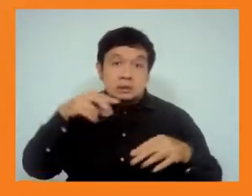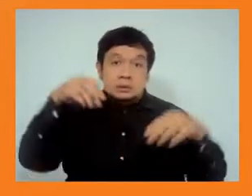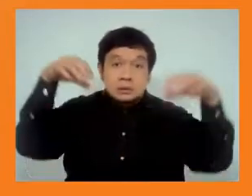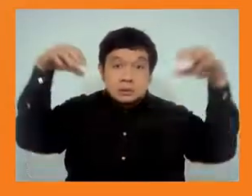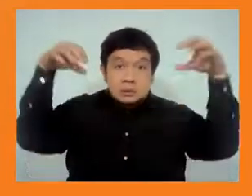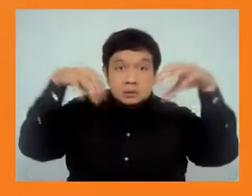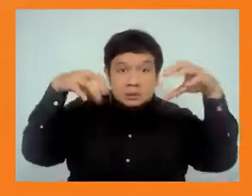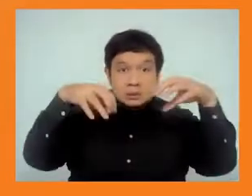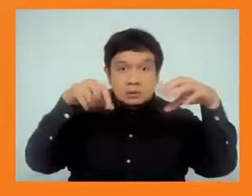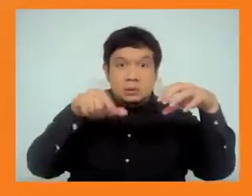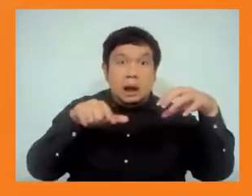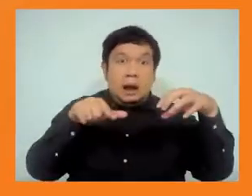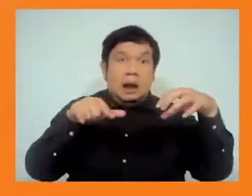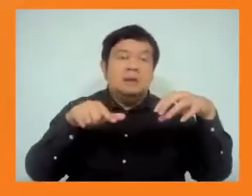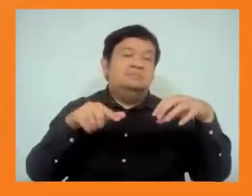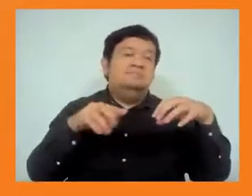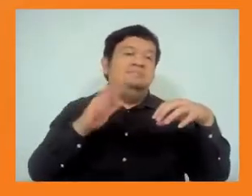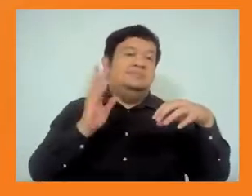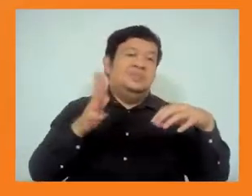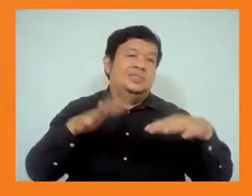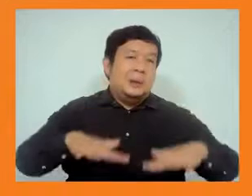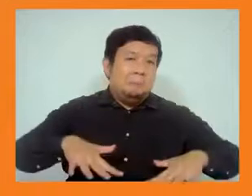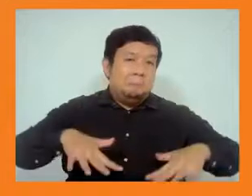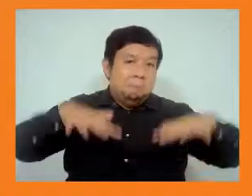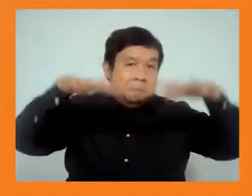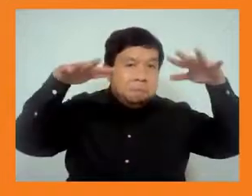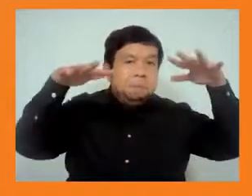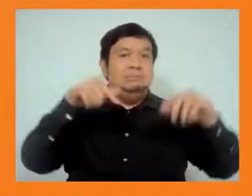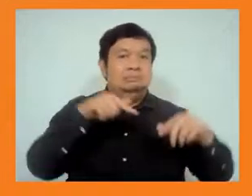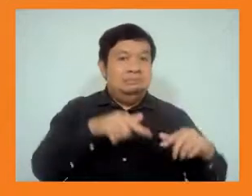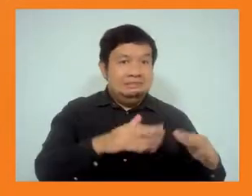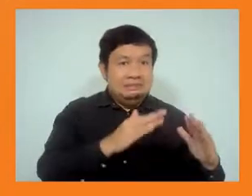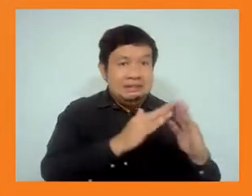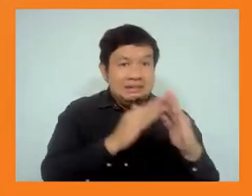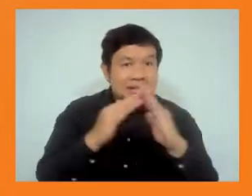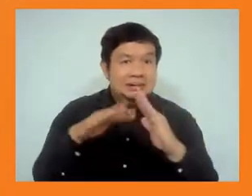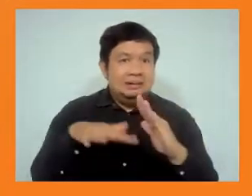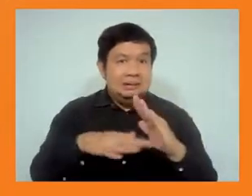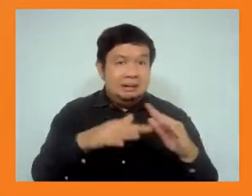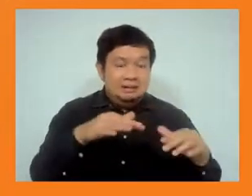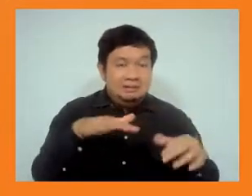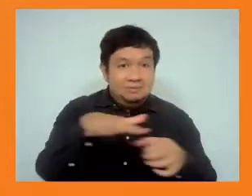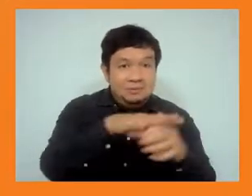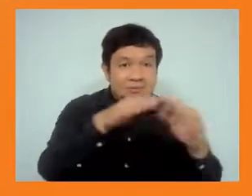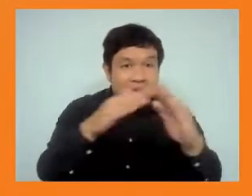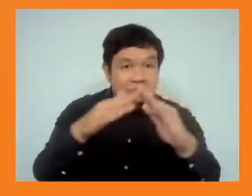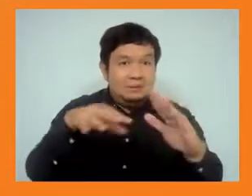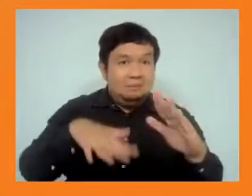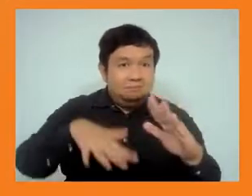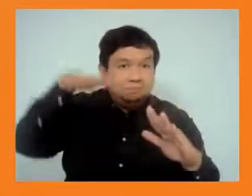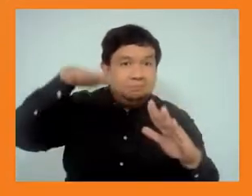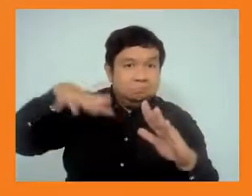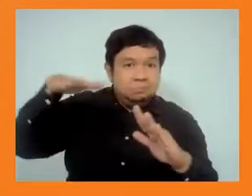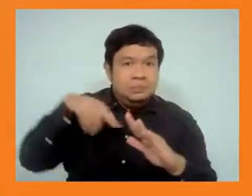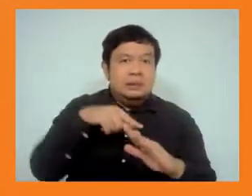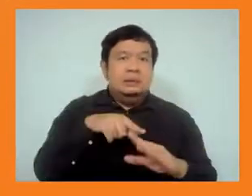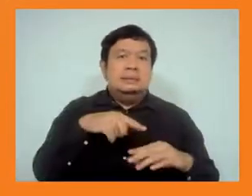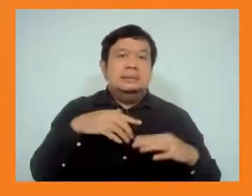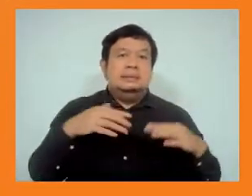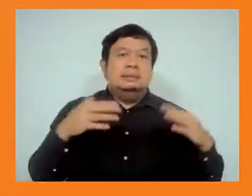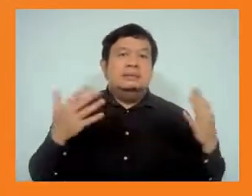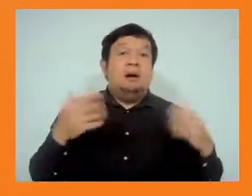is Sariful Islam, Salman, and Mahabul Haq, fell unconscious just by inhaling the emanating toxic